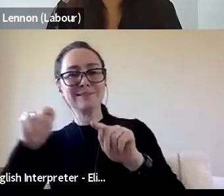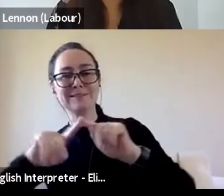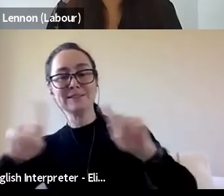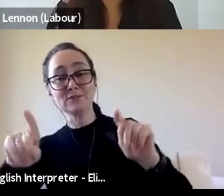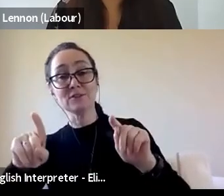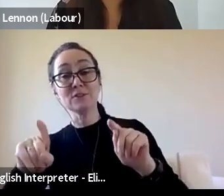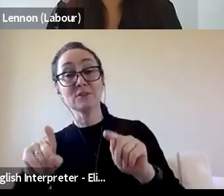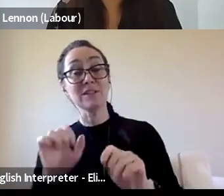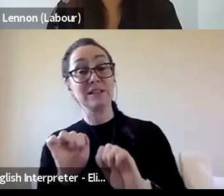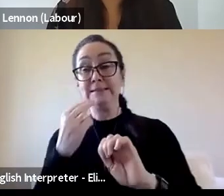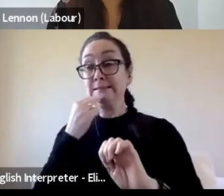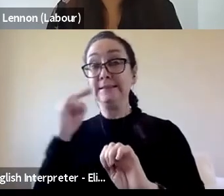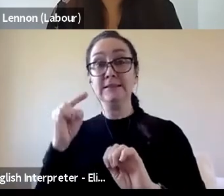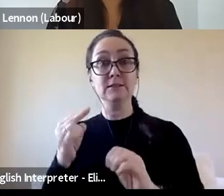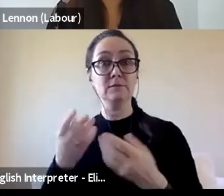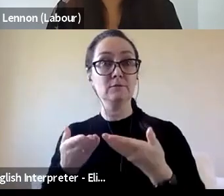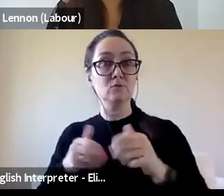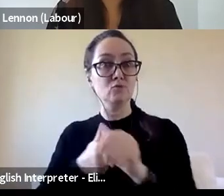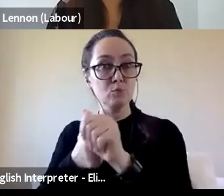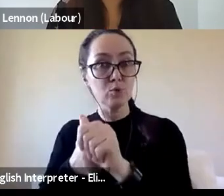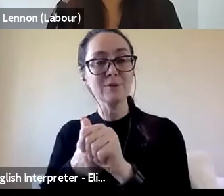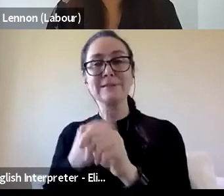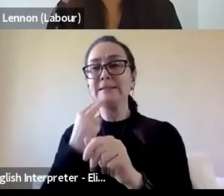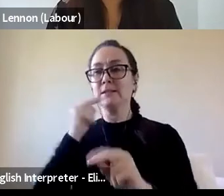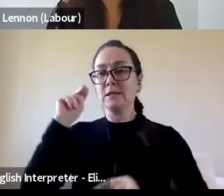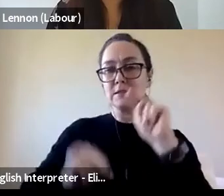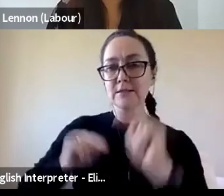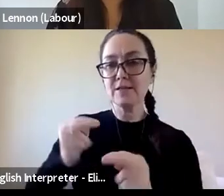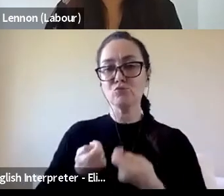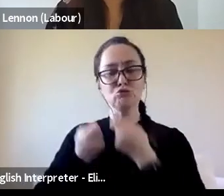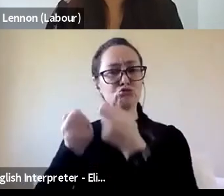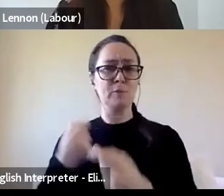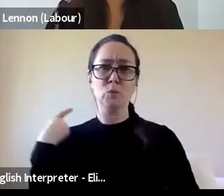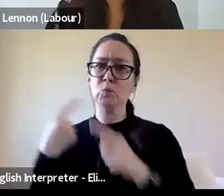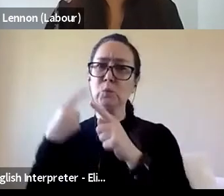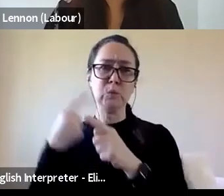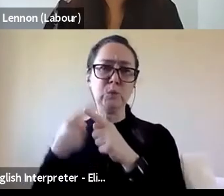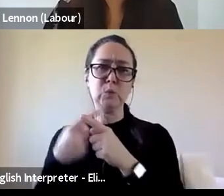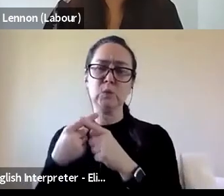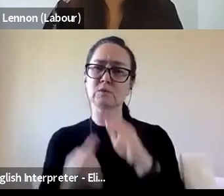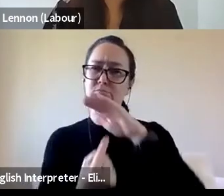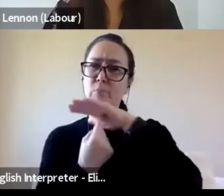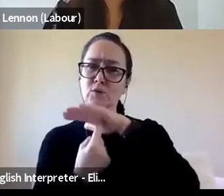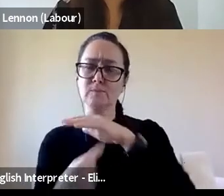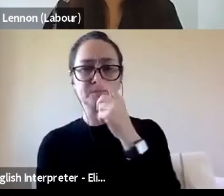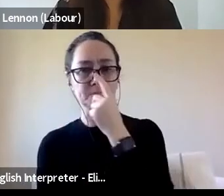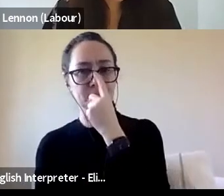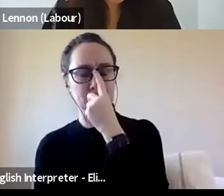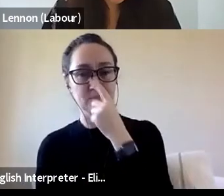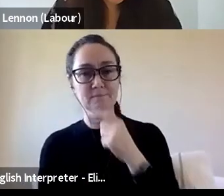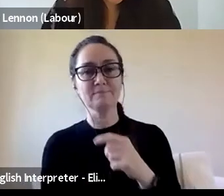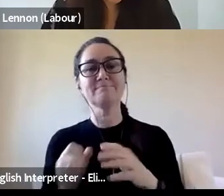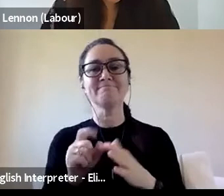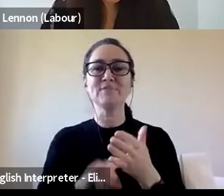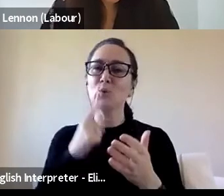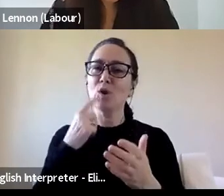are children. I would like to see them get reviews, assessments and treatment as a priority. Okay. Thank you so much. This is going to be ongoing discussion,